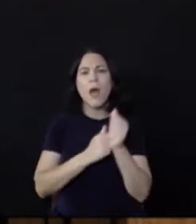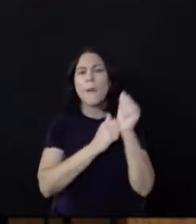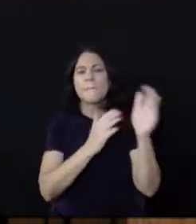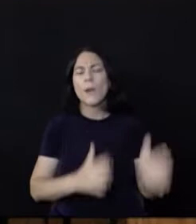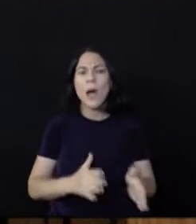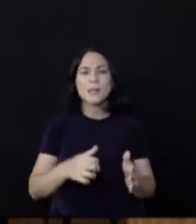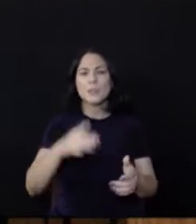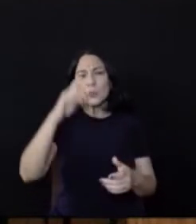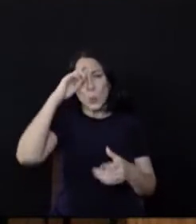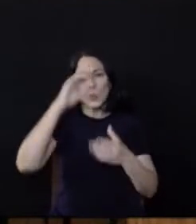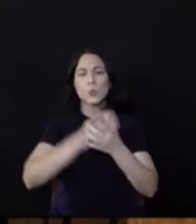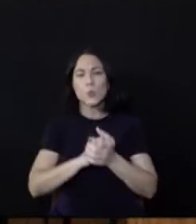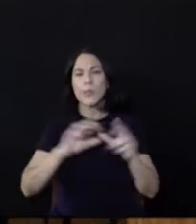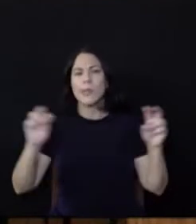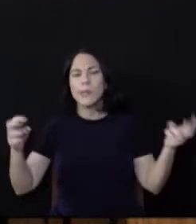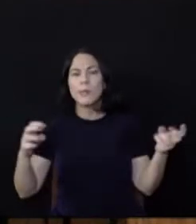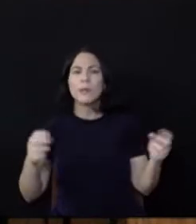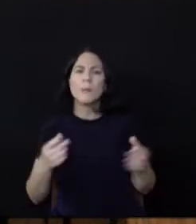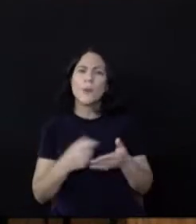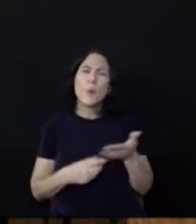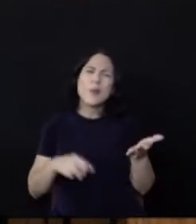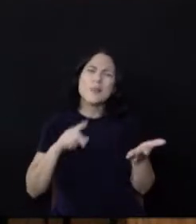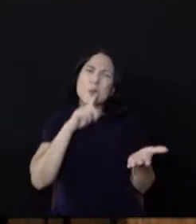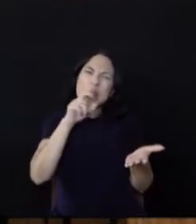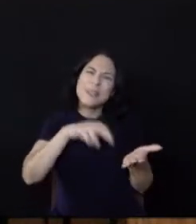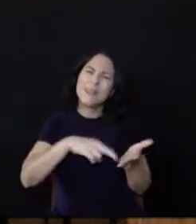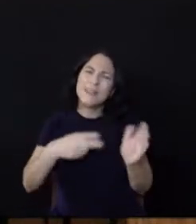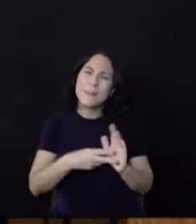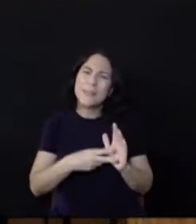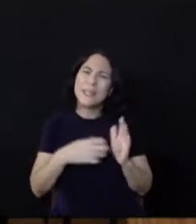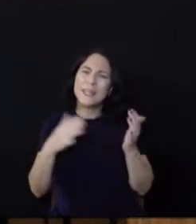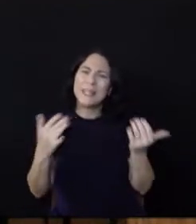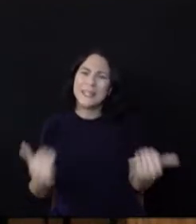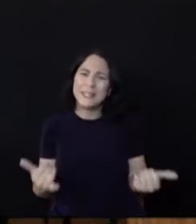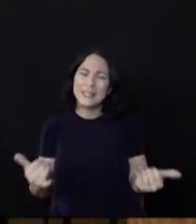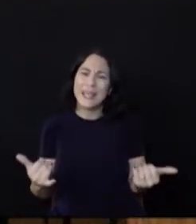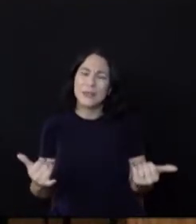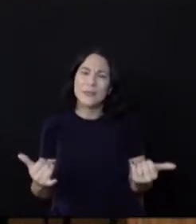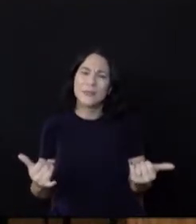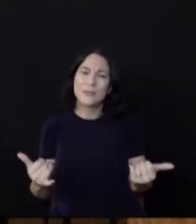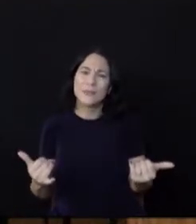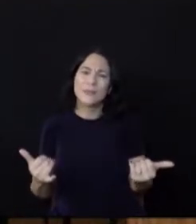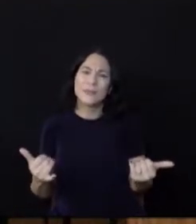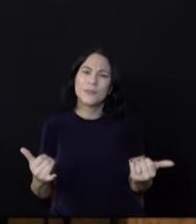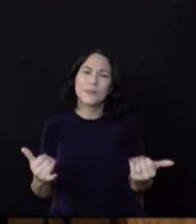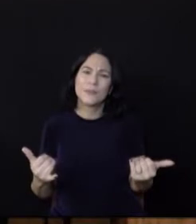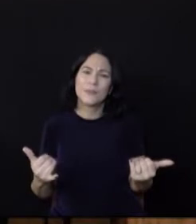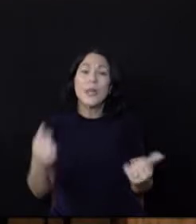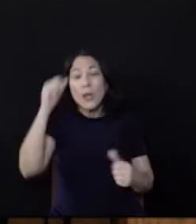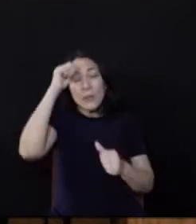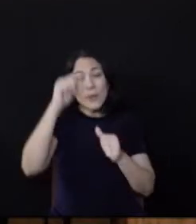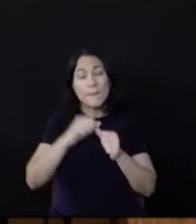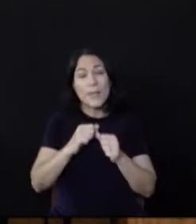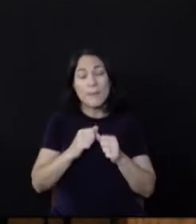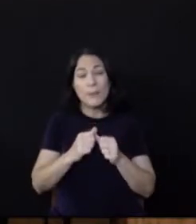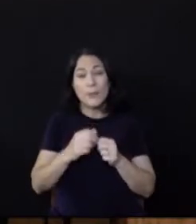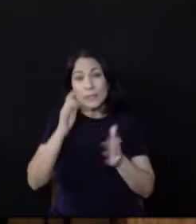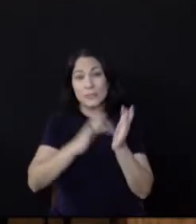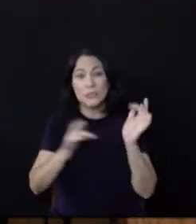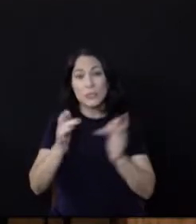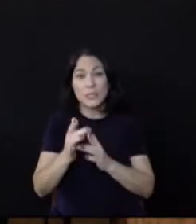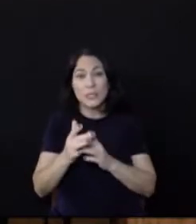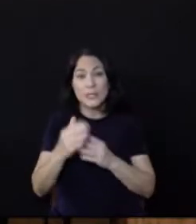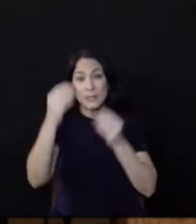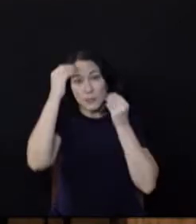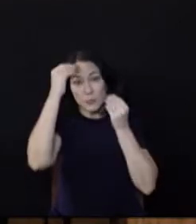statement of faith. But what does that really mean right here, right now? Well, remember what Jesus told his disciples